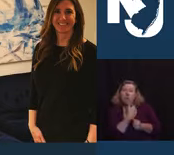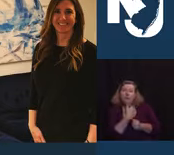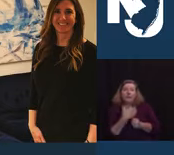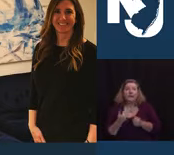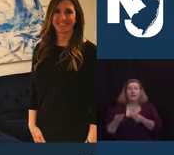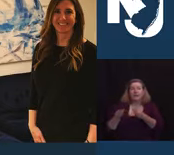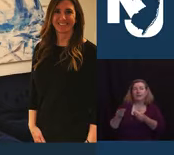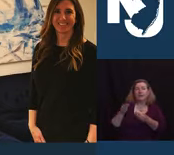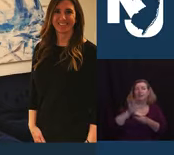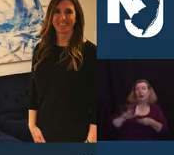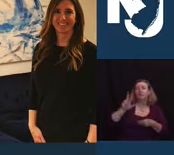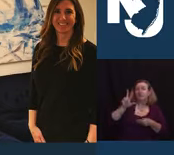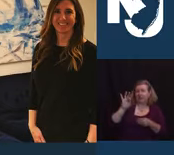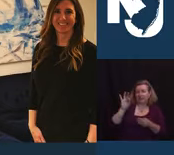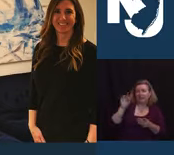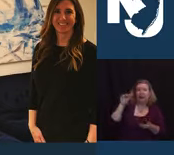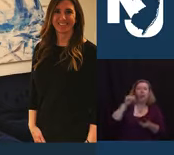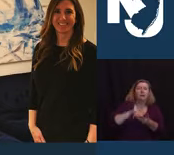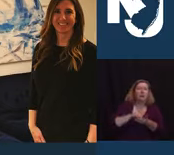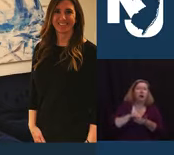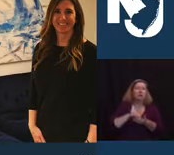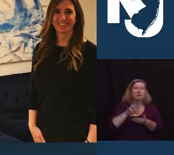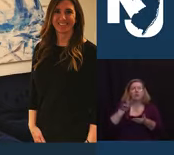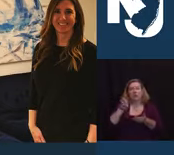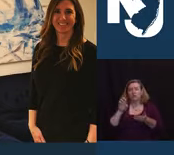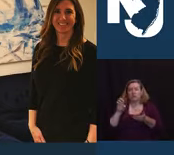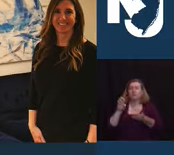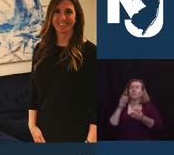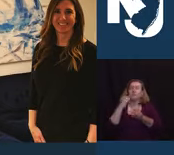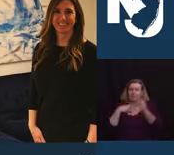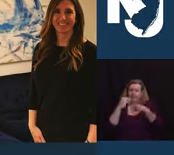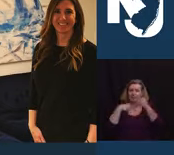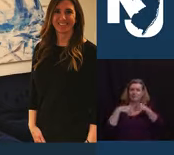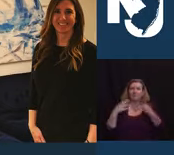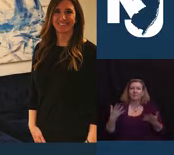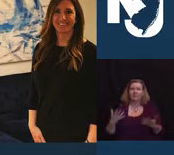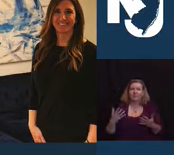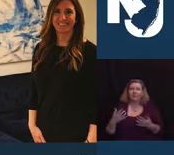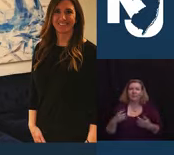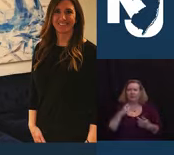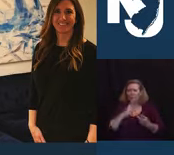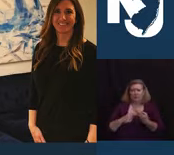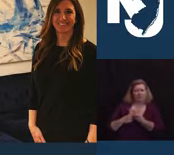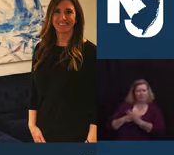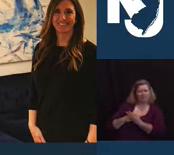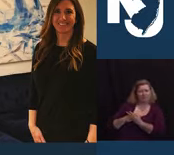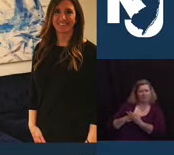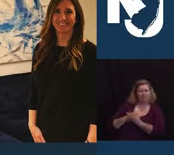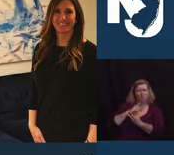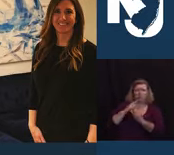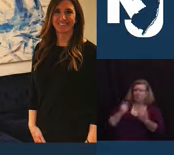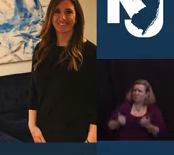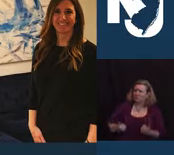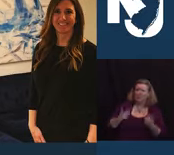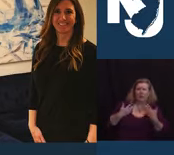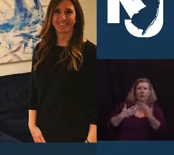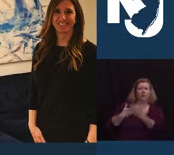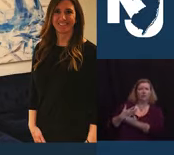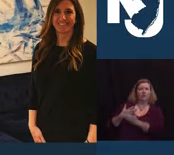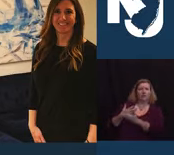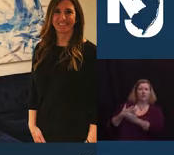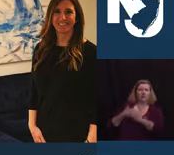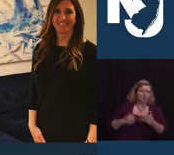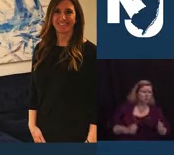39,360 meals. Moreover, Liz and Gina have inspired others to open similar groups in their areas, with more